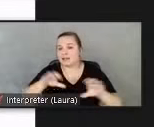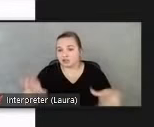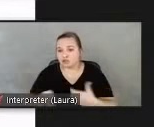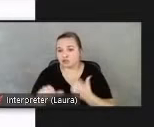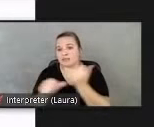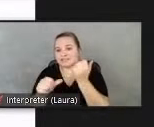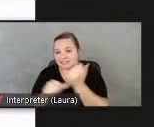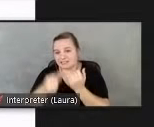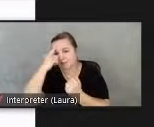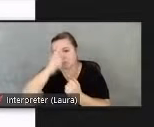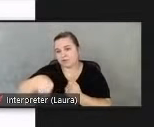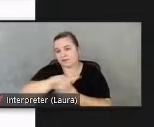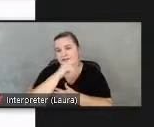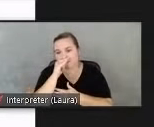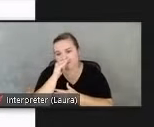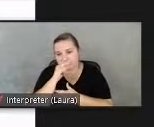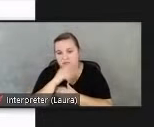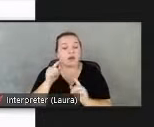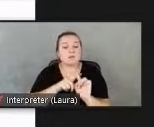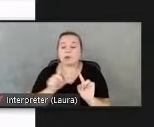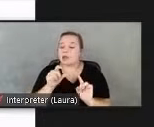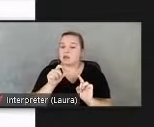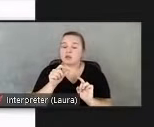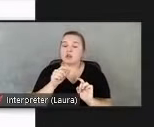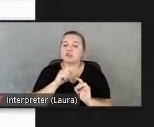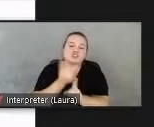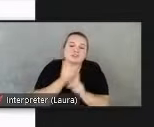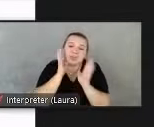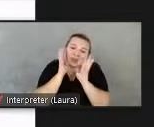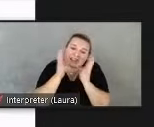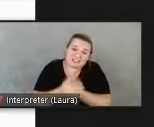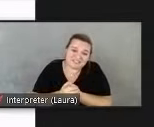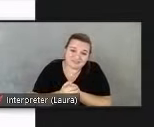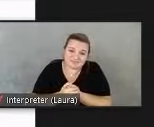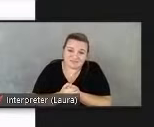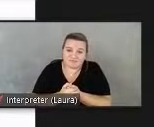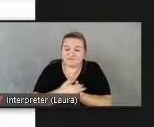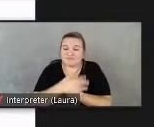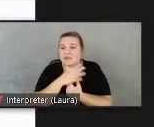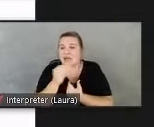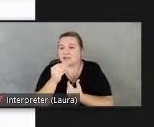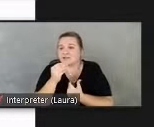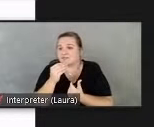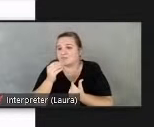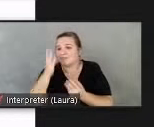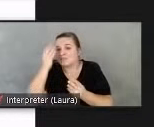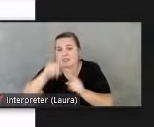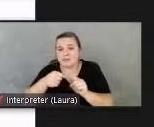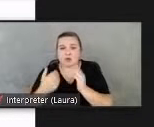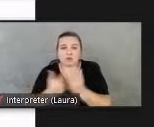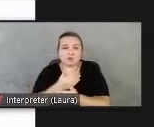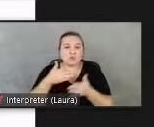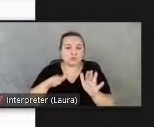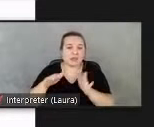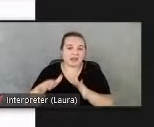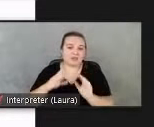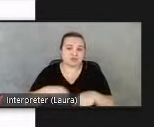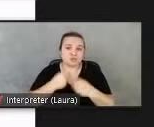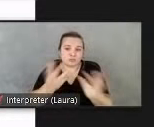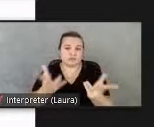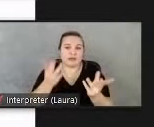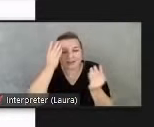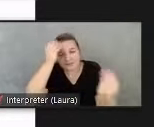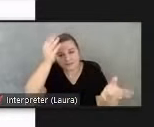kids. But just be creative and think about new ways to get information.